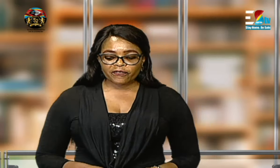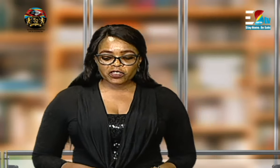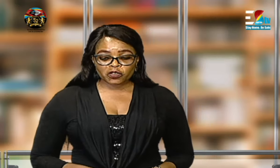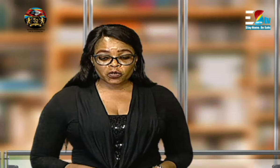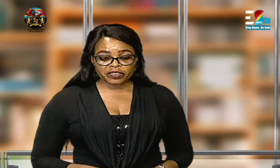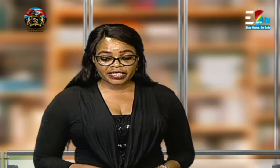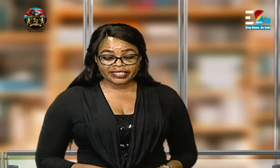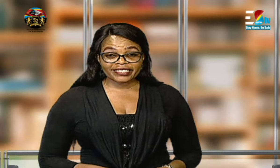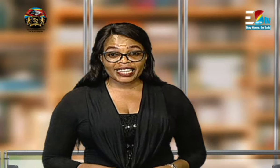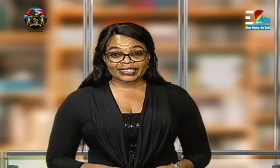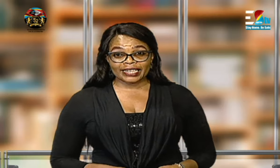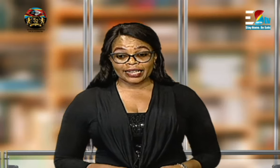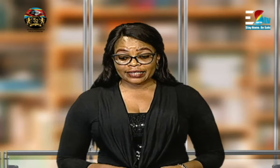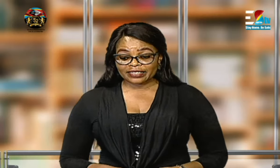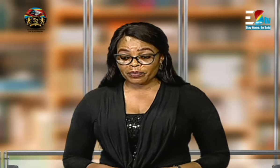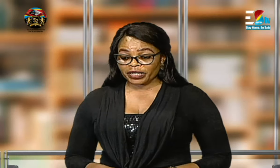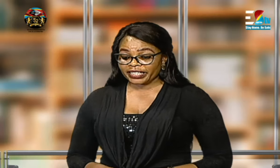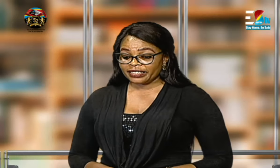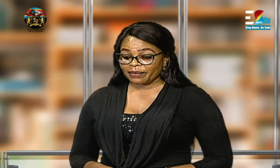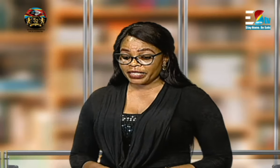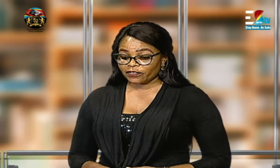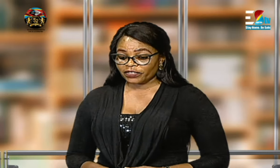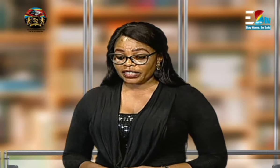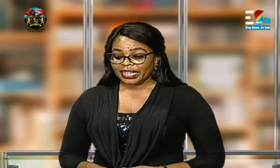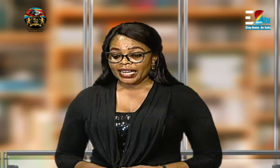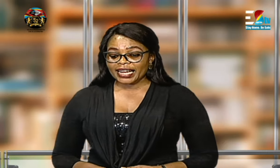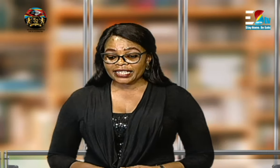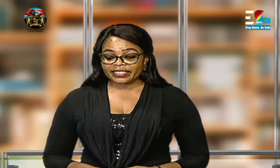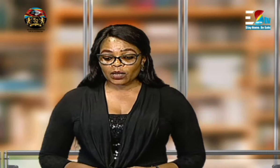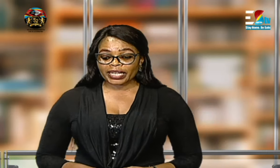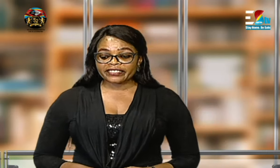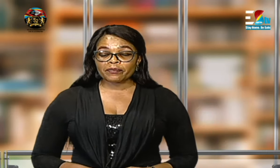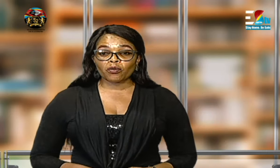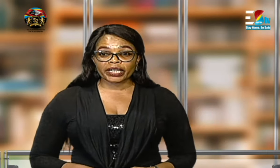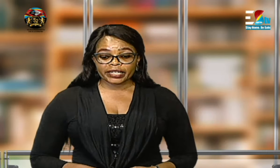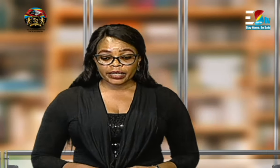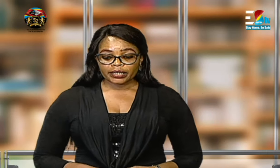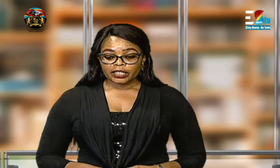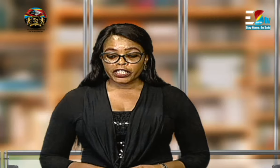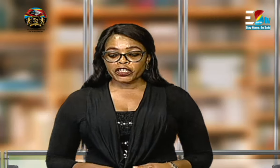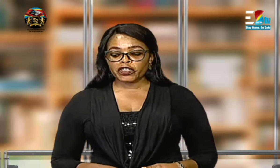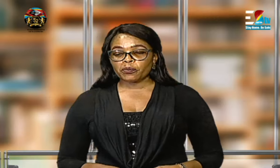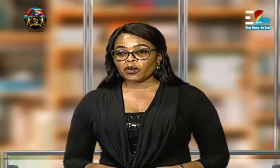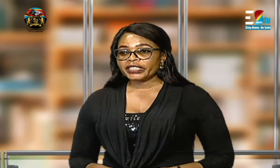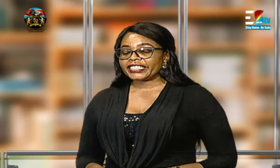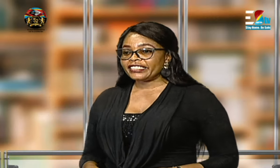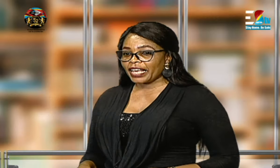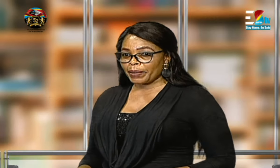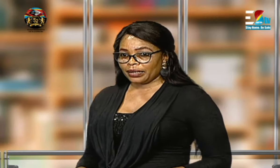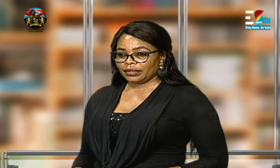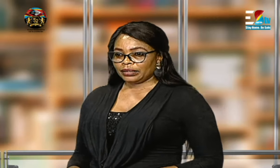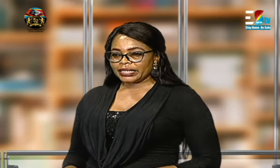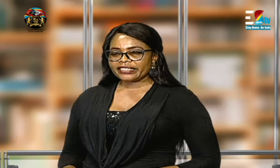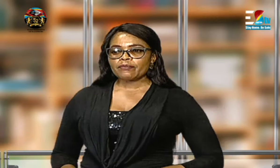Nangabe ke mfundisi sokulungisile sesingaqala sibuke indzaba yethu. Lana sitawuqale sibuke tinhlobo